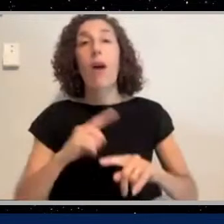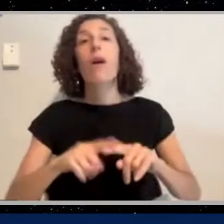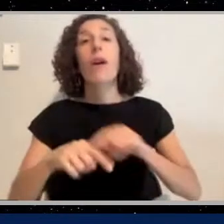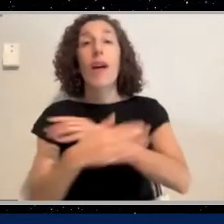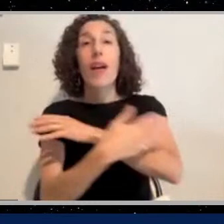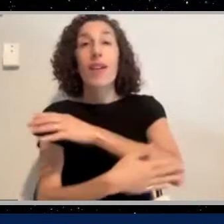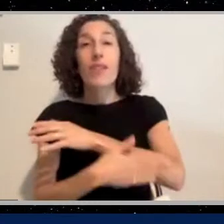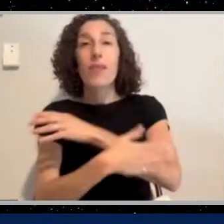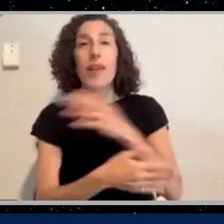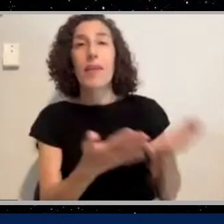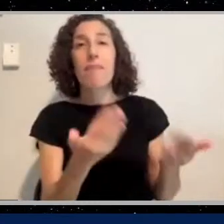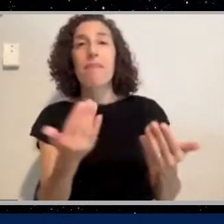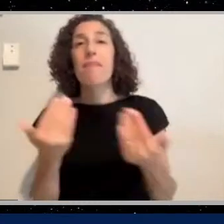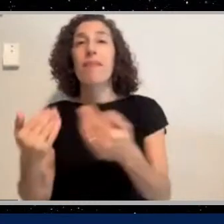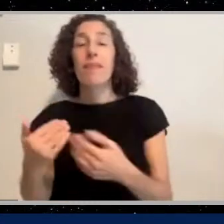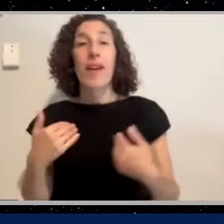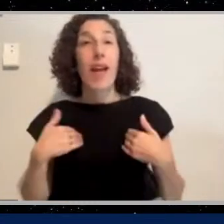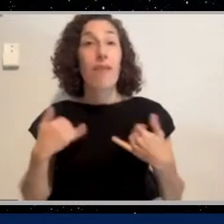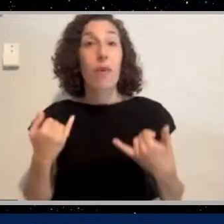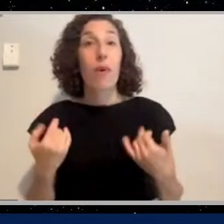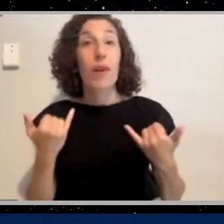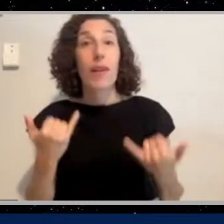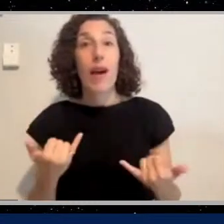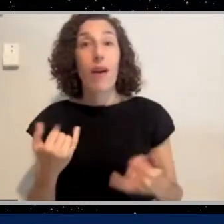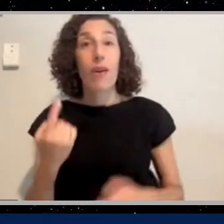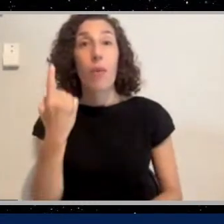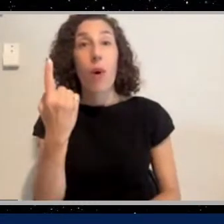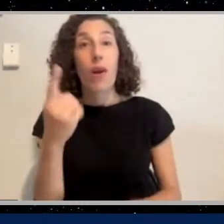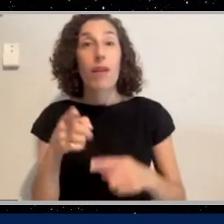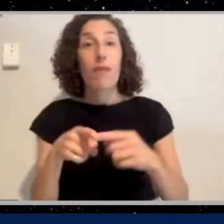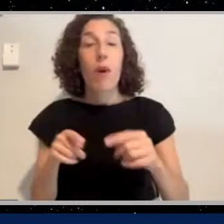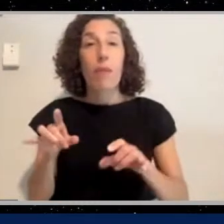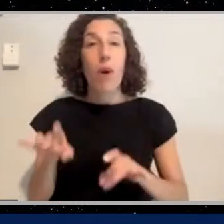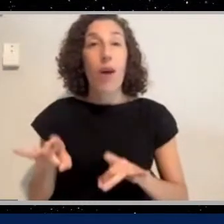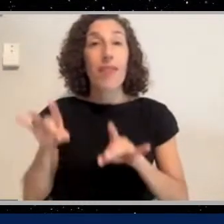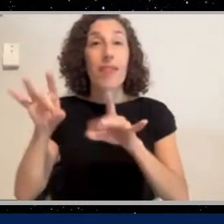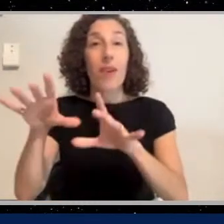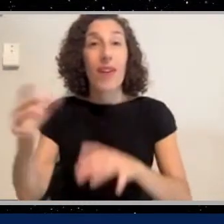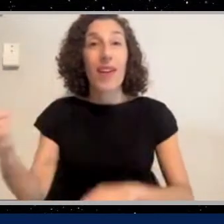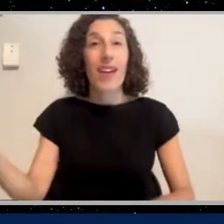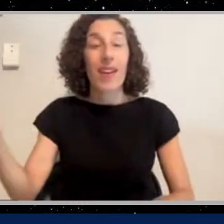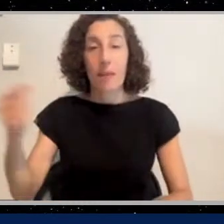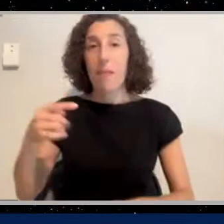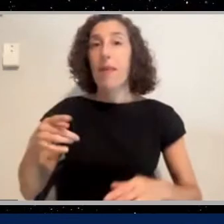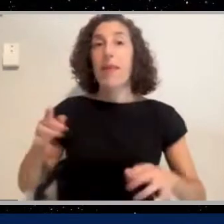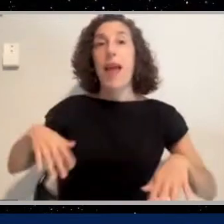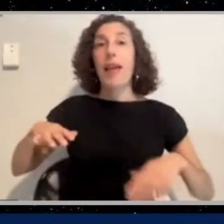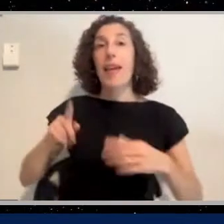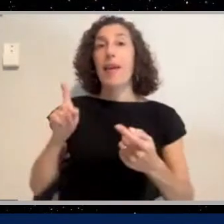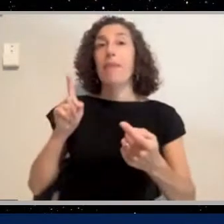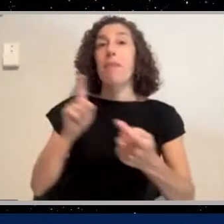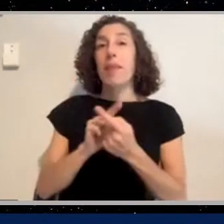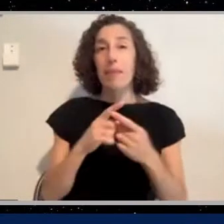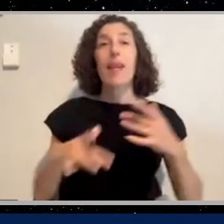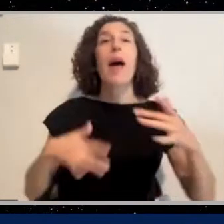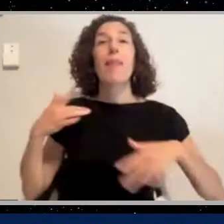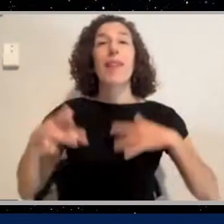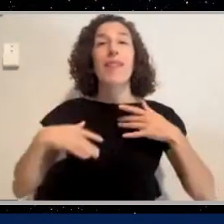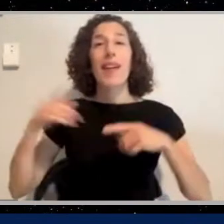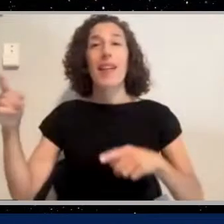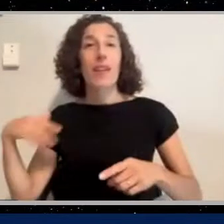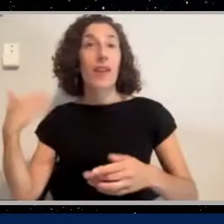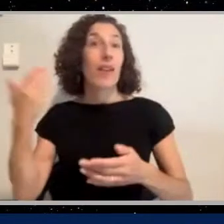them is from Australia. And again, like I'm pretty excited to meet these folks and talk to them. What's